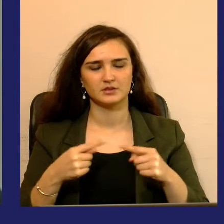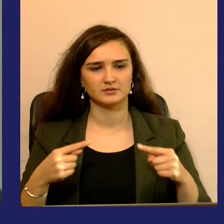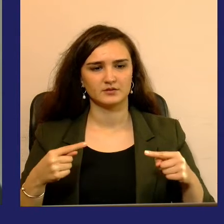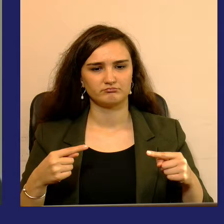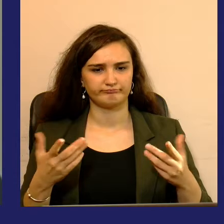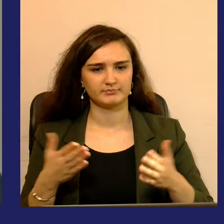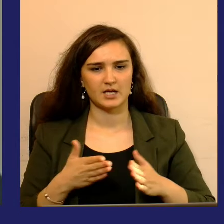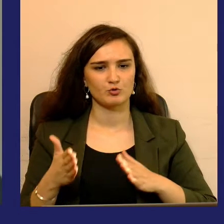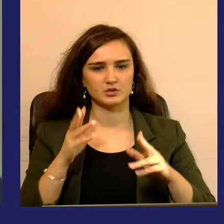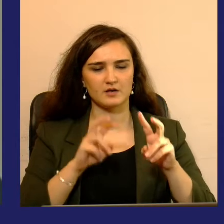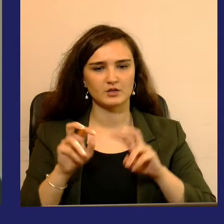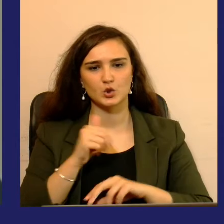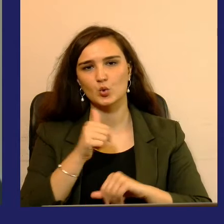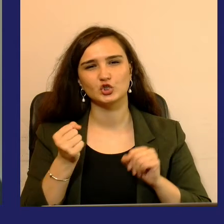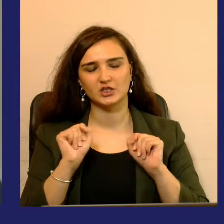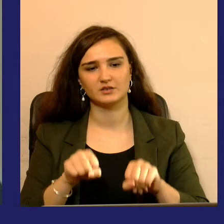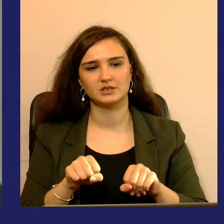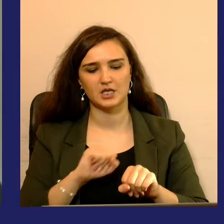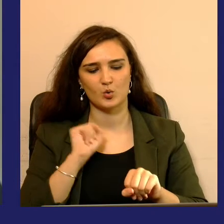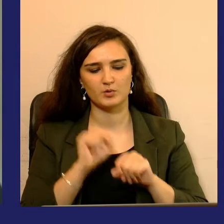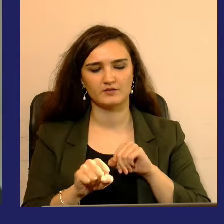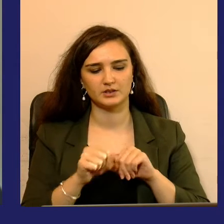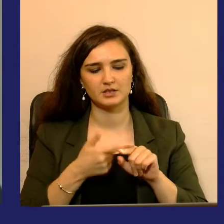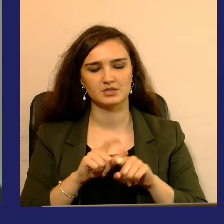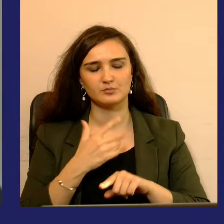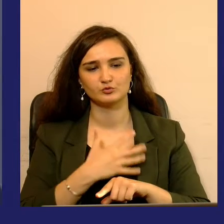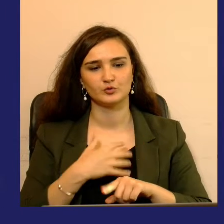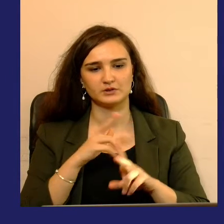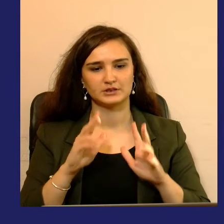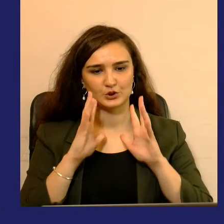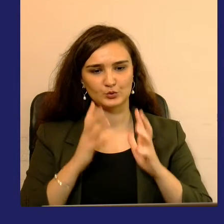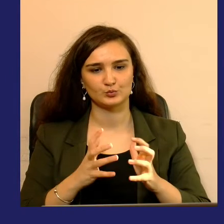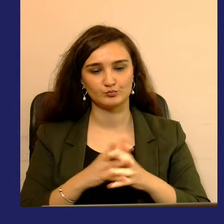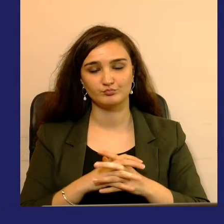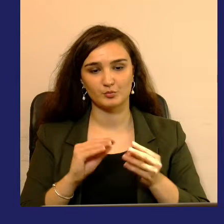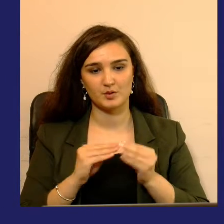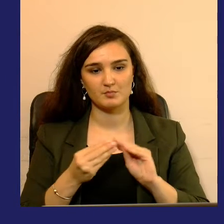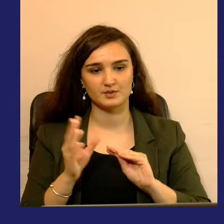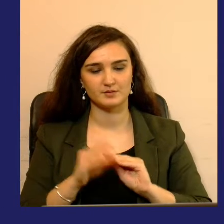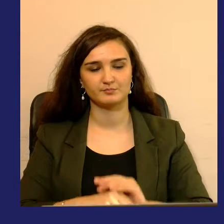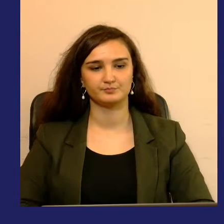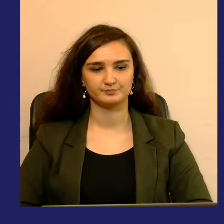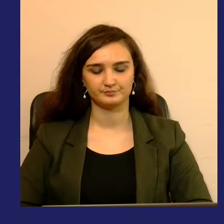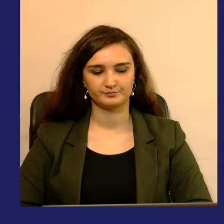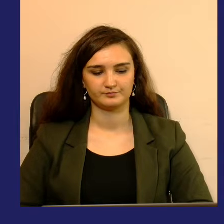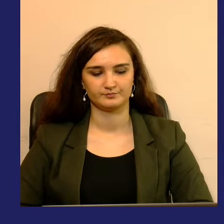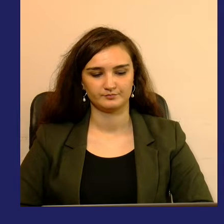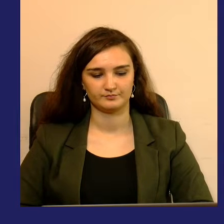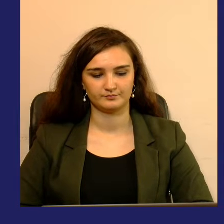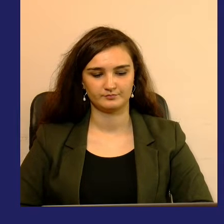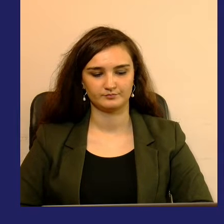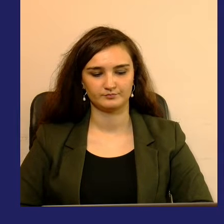important and serious challenge. The panel will be moderated by another colleague from the Open Government